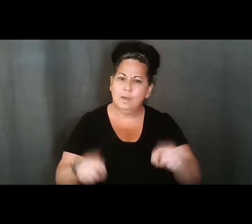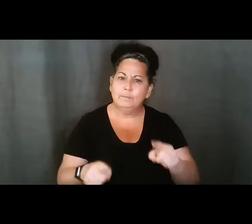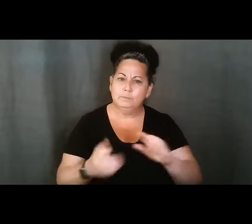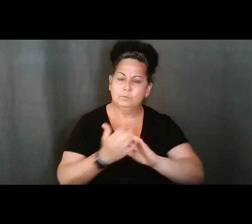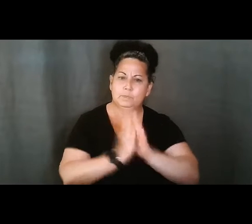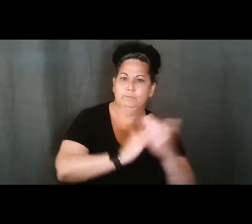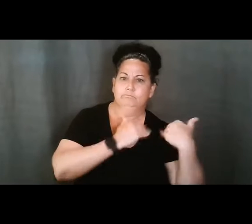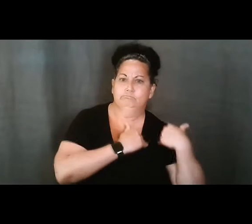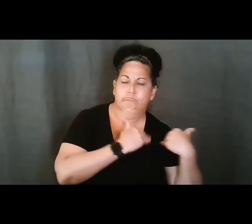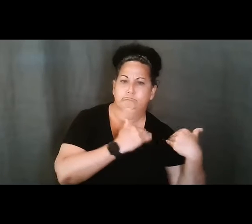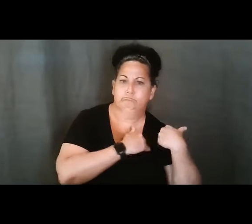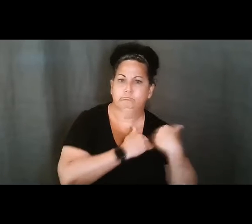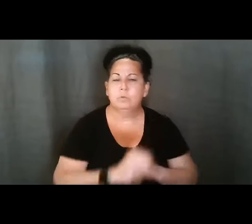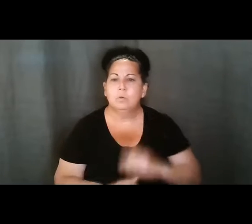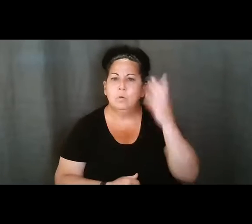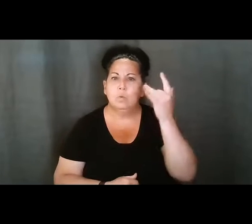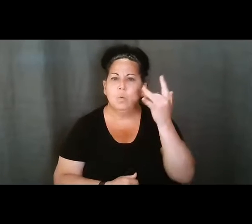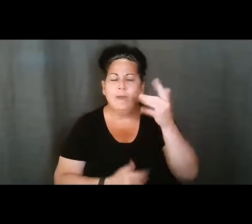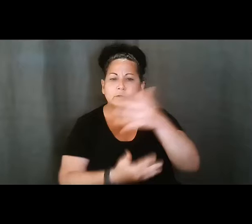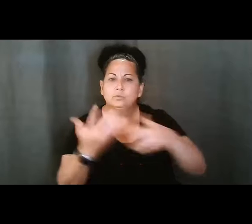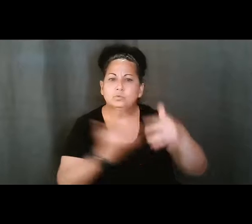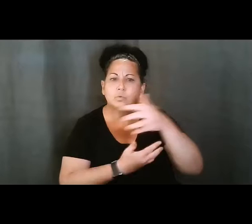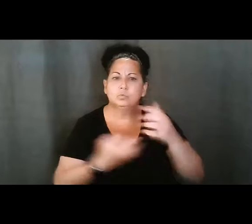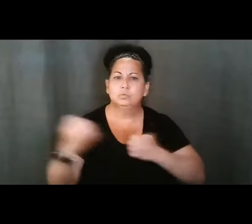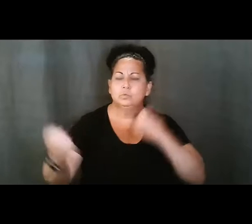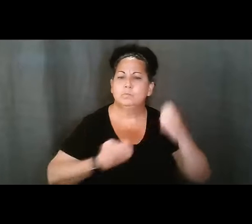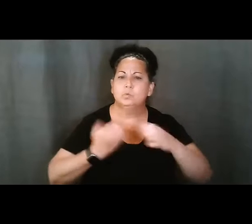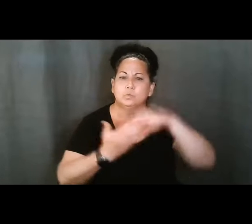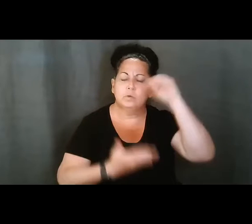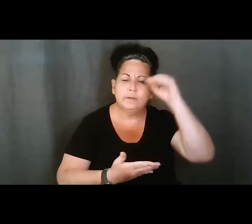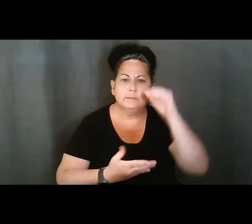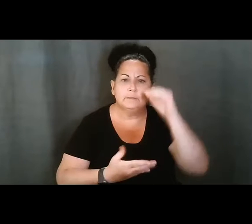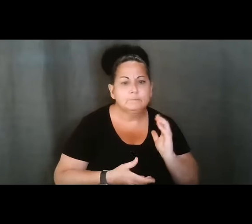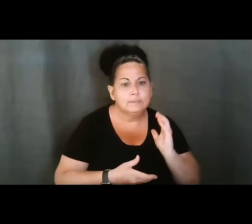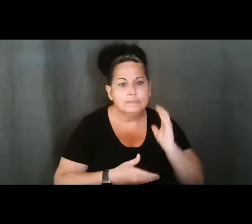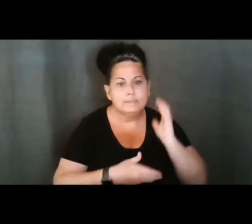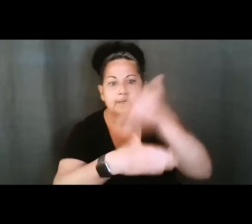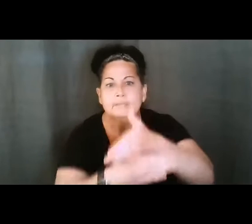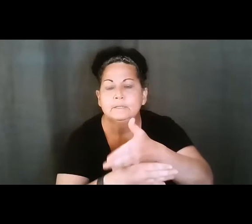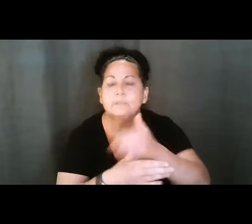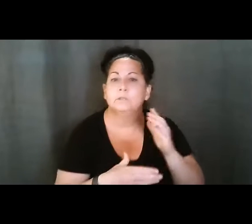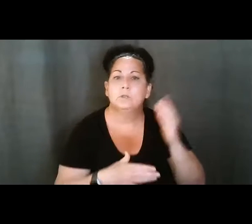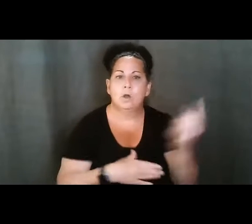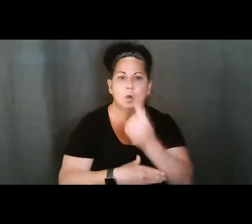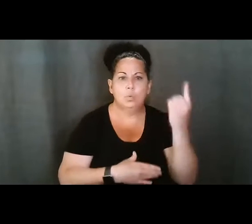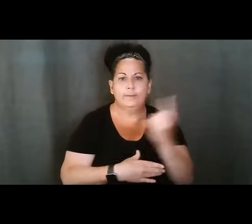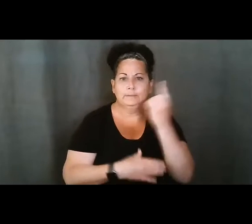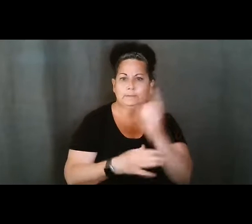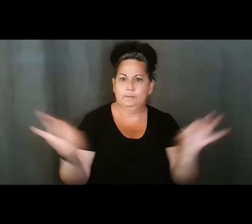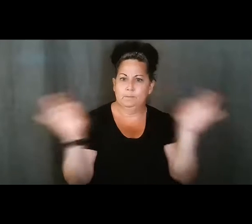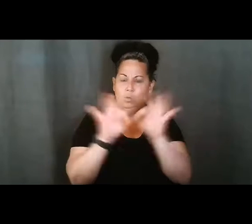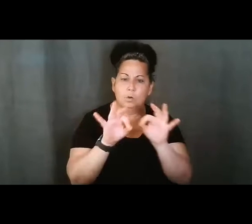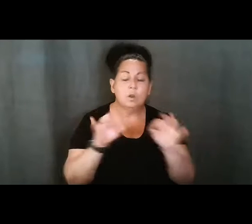Why do we need social emotional learning? Because intervention is always important. The goal of social emotional learning is to re-educate